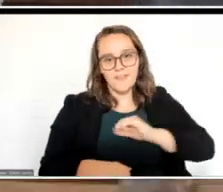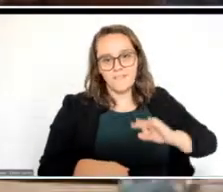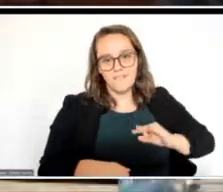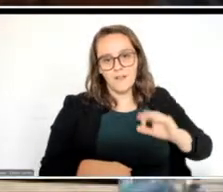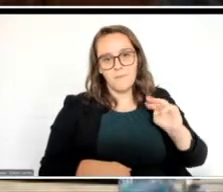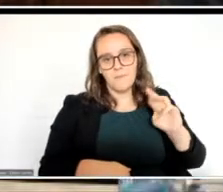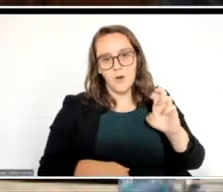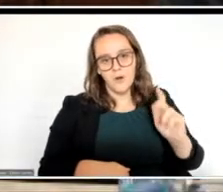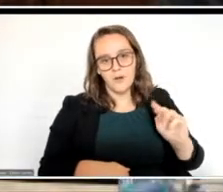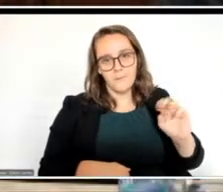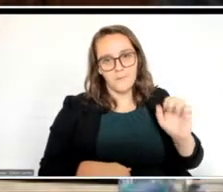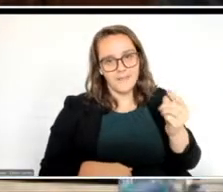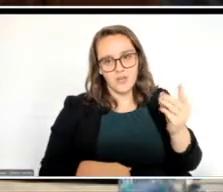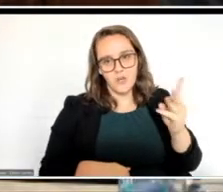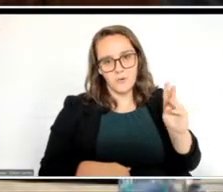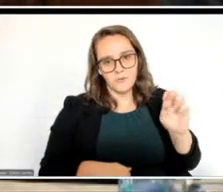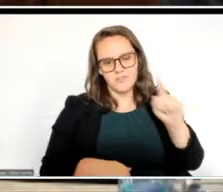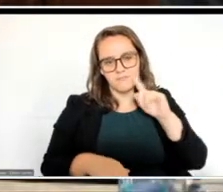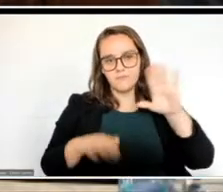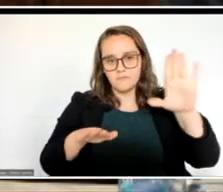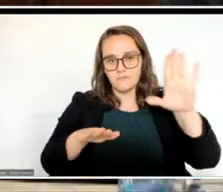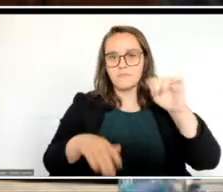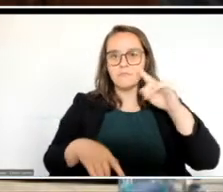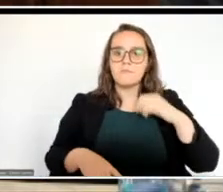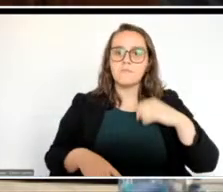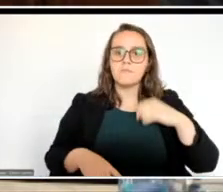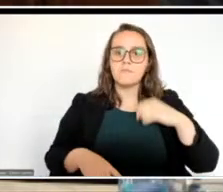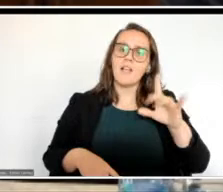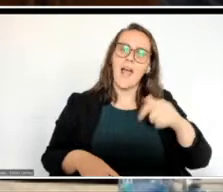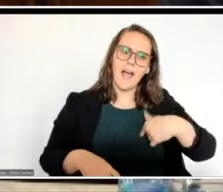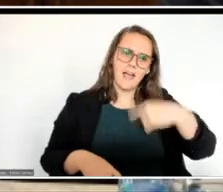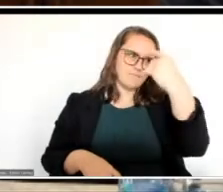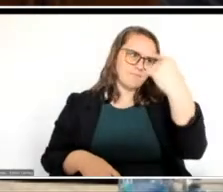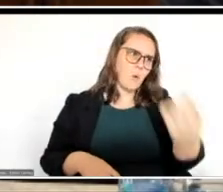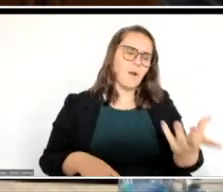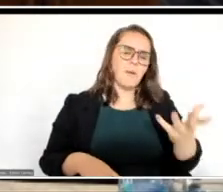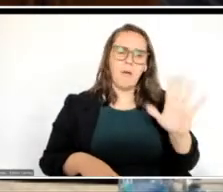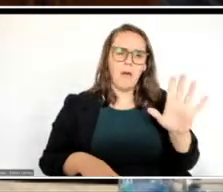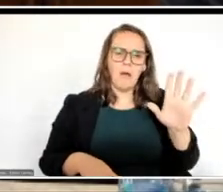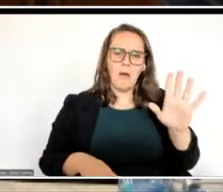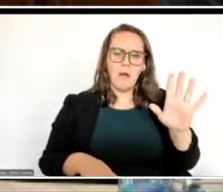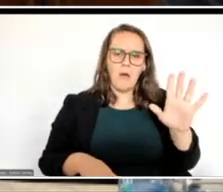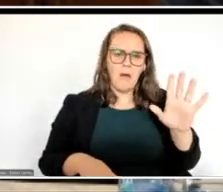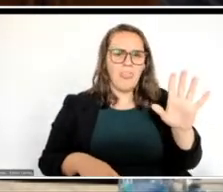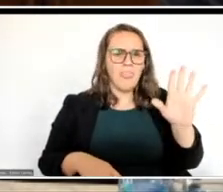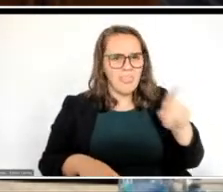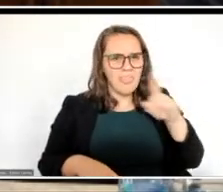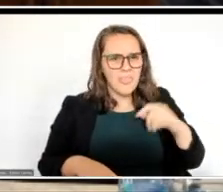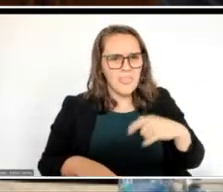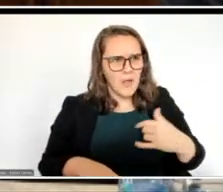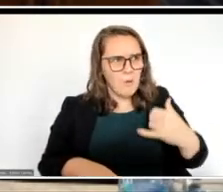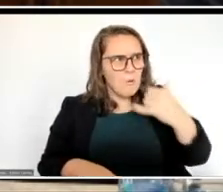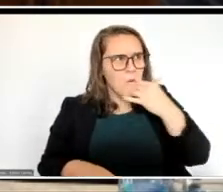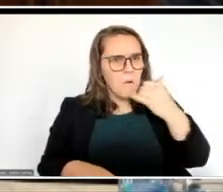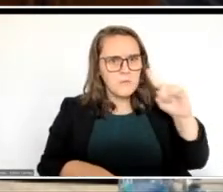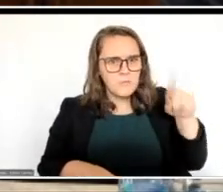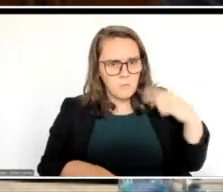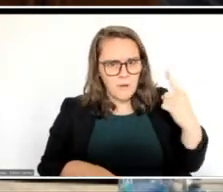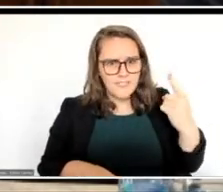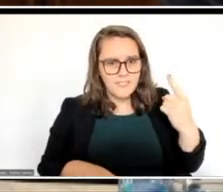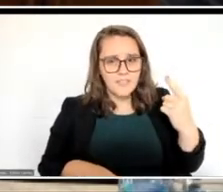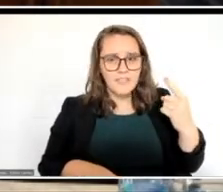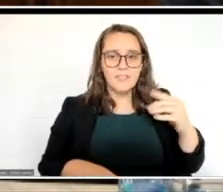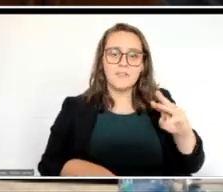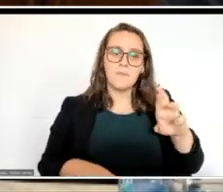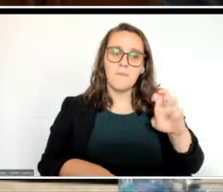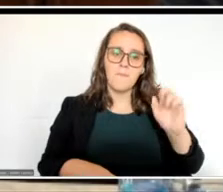I remember looking at Mark and I said, Mark, you can't possibly think we're going to pull this off. Like, that call was crazy. And he looked at me and just started shaking his